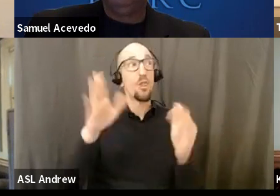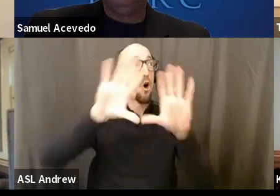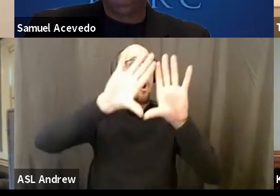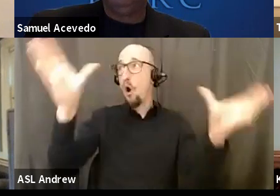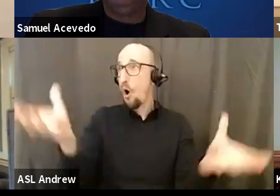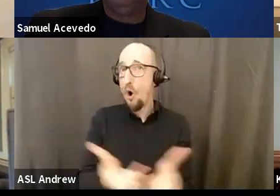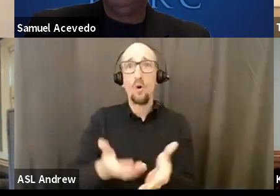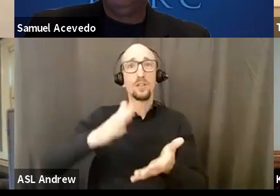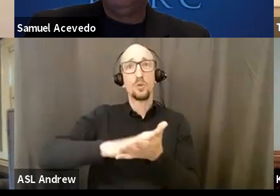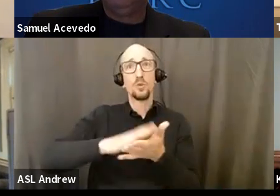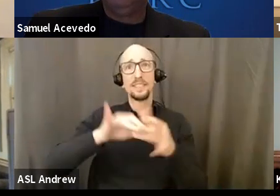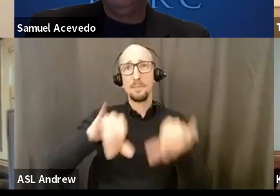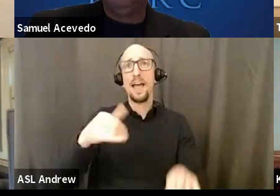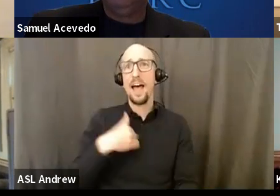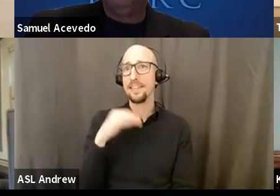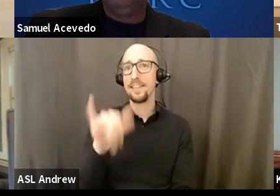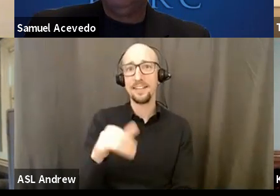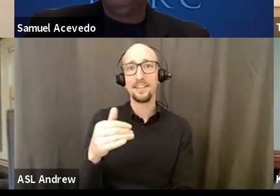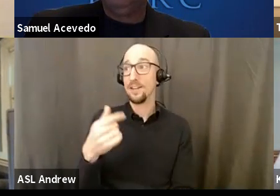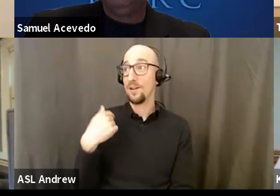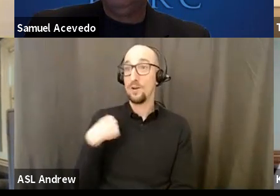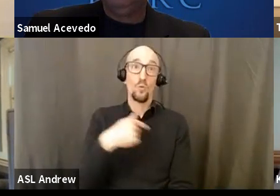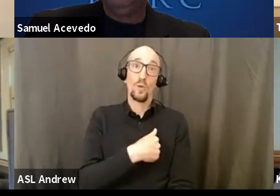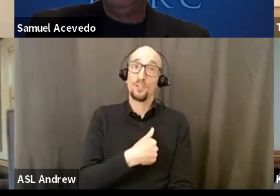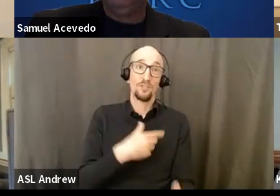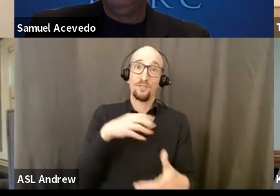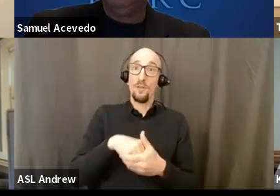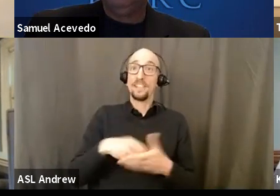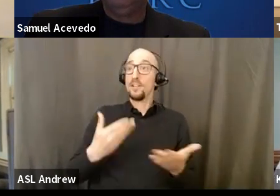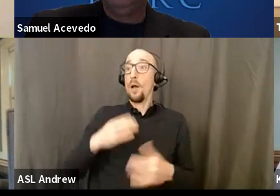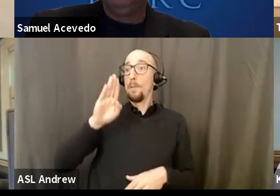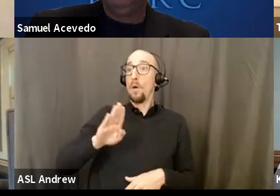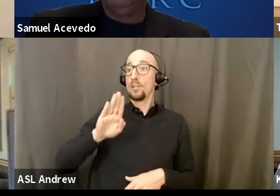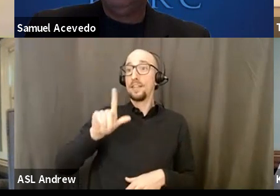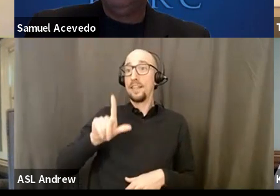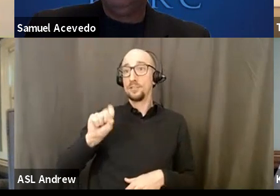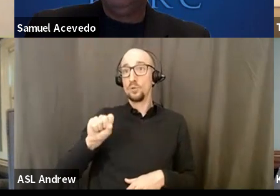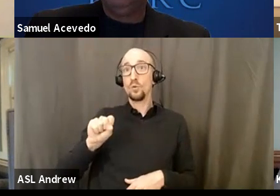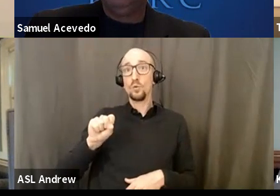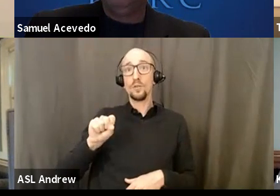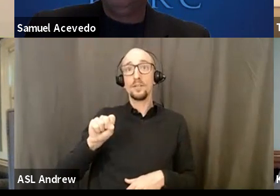Boston Latin was founded a year before Harvard.